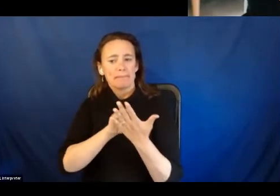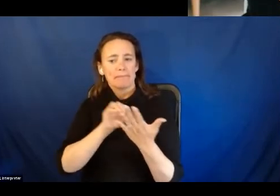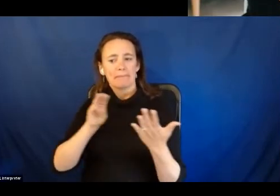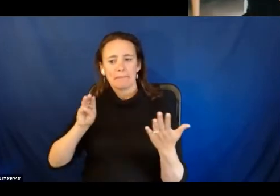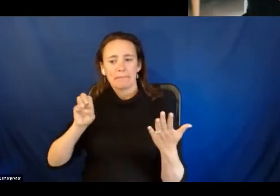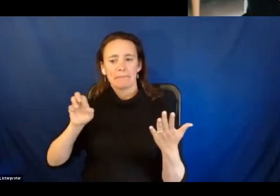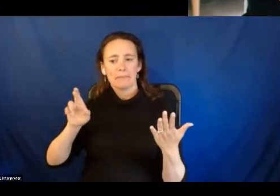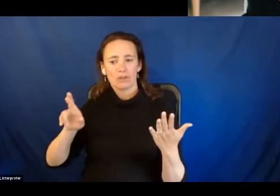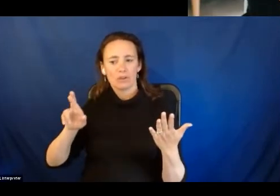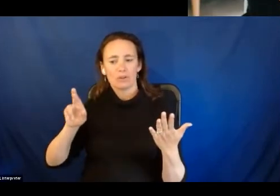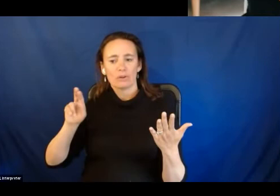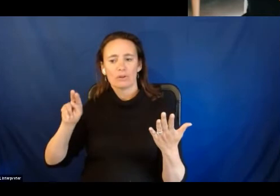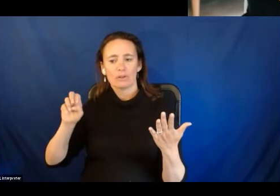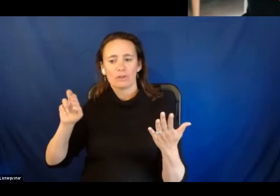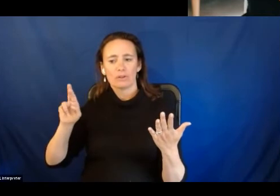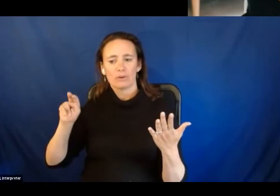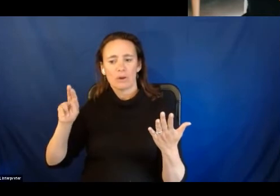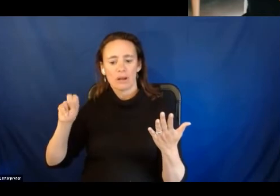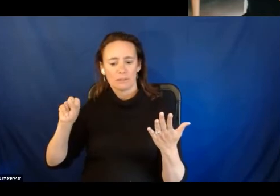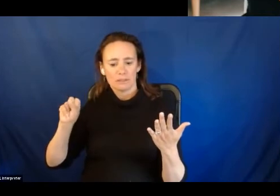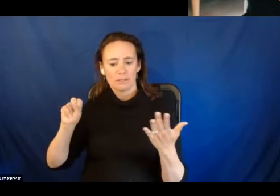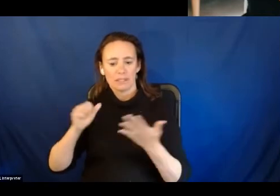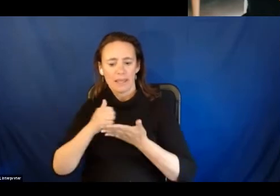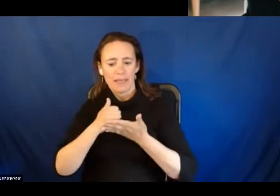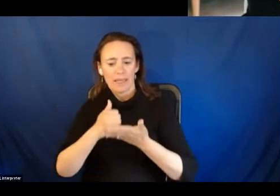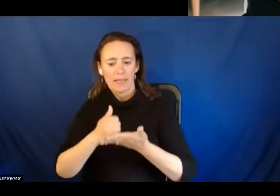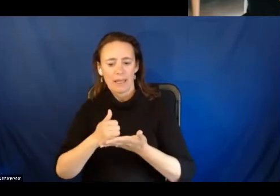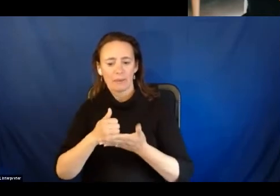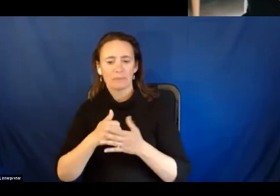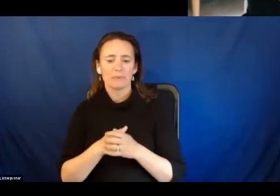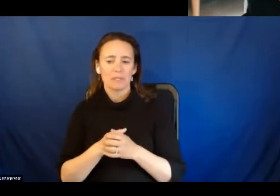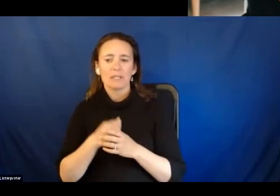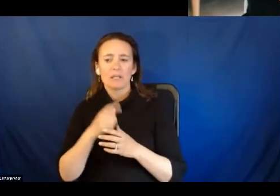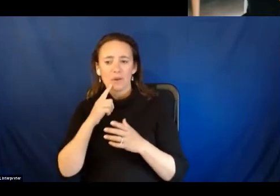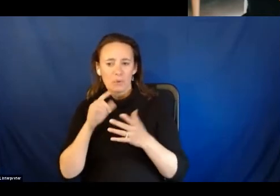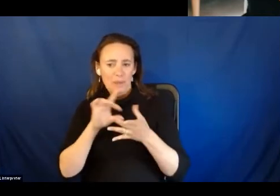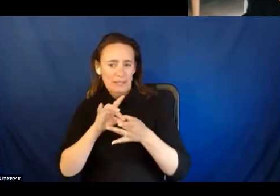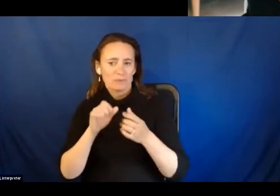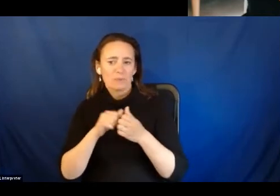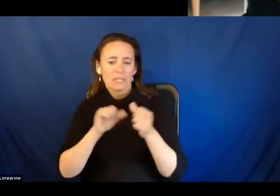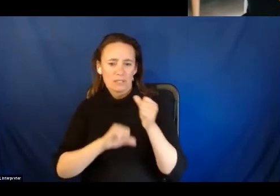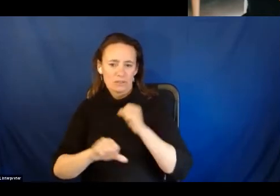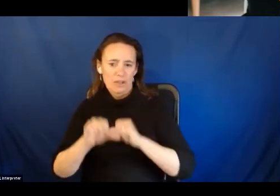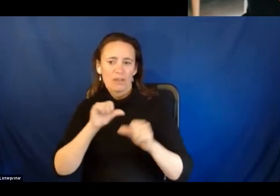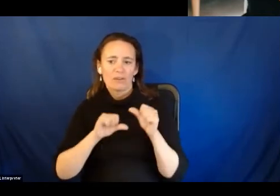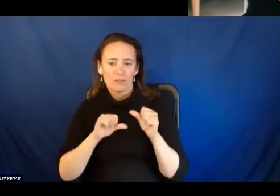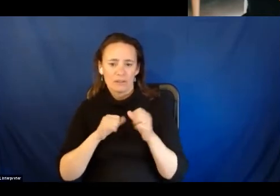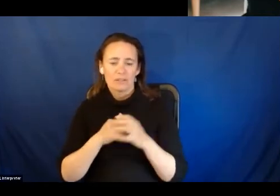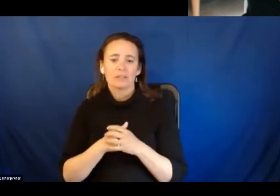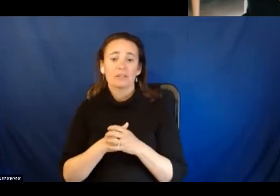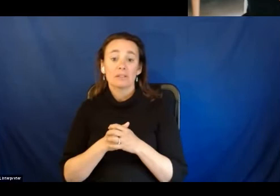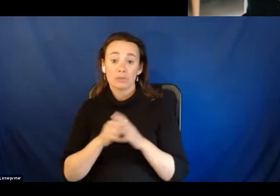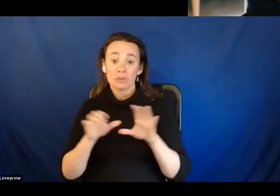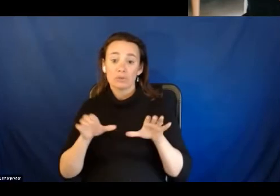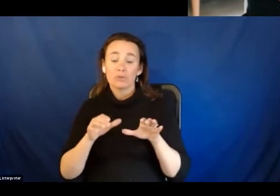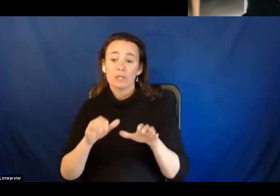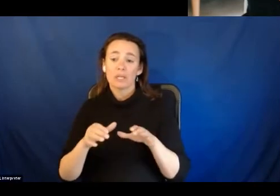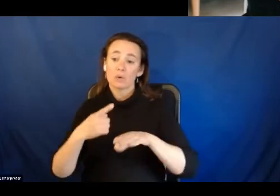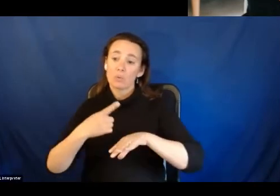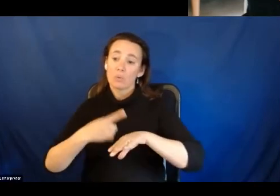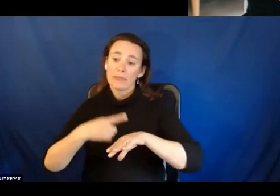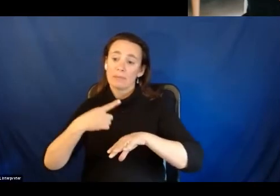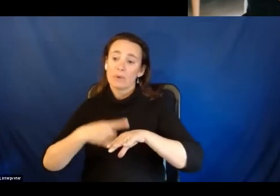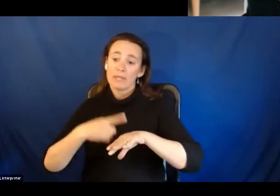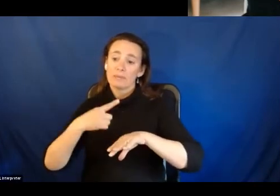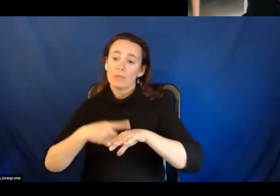relearn how to form relationships with each other. So doing rhythmic group activities requires us to learn to be in sync